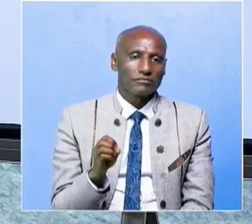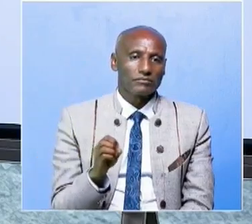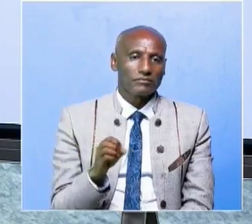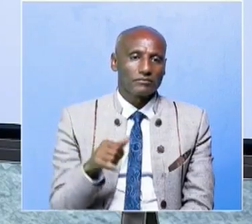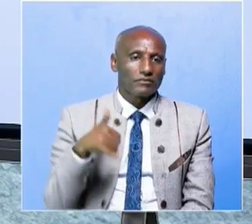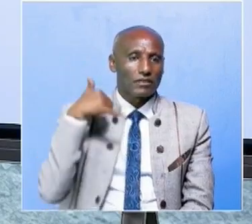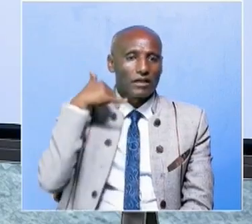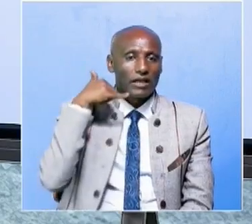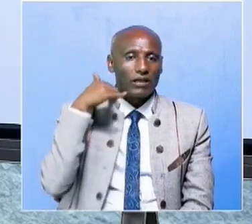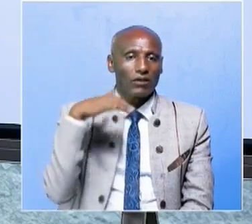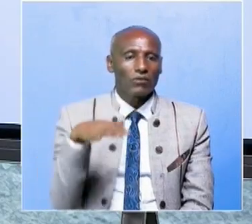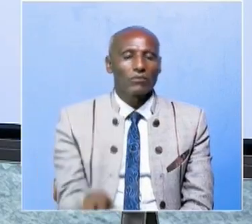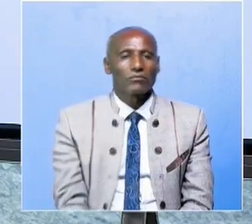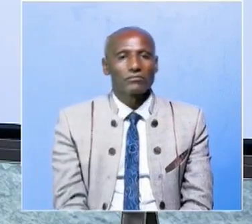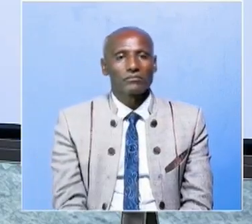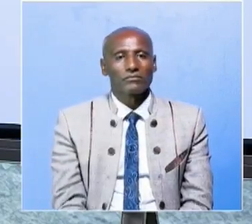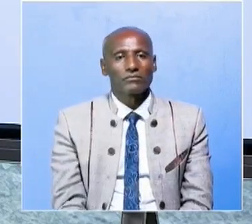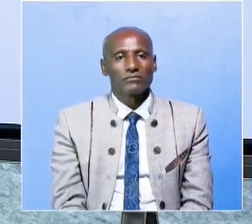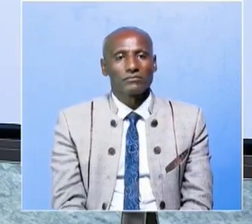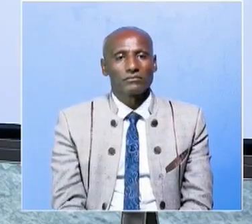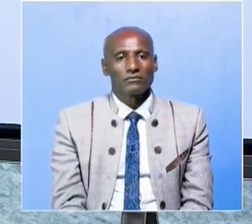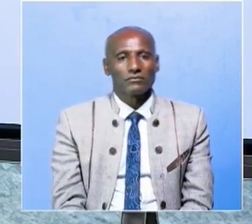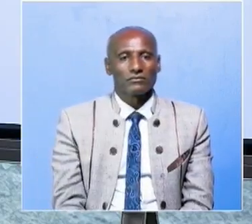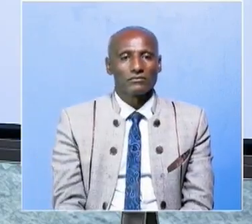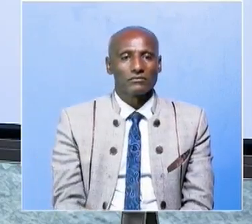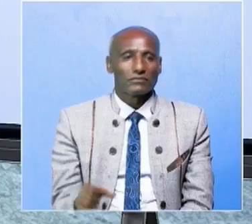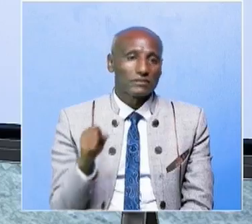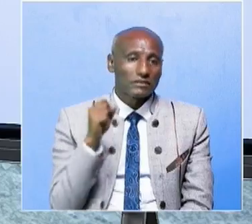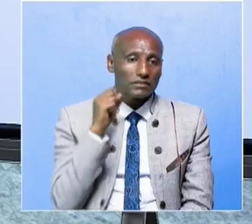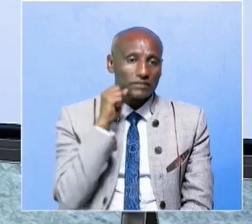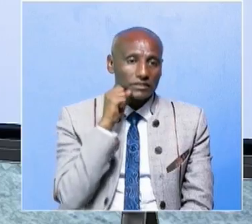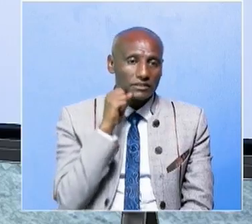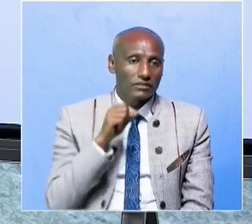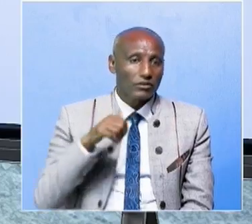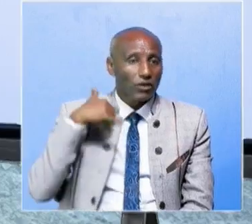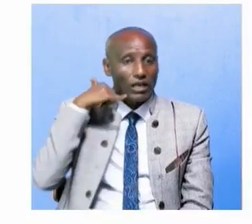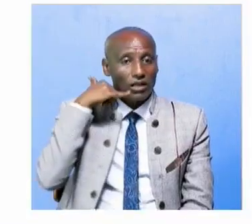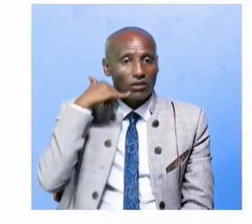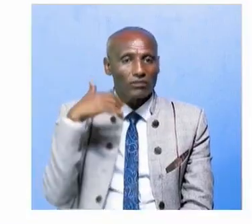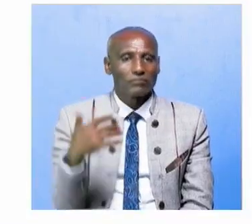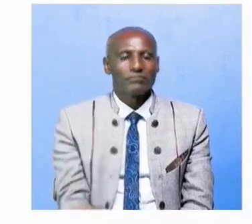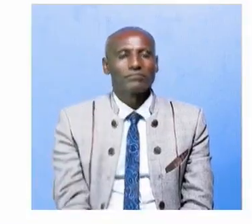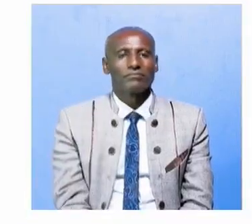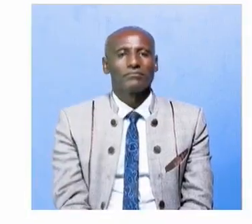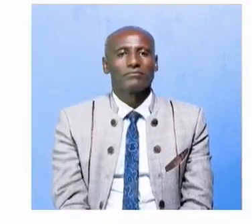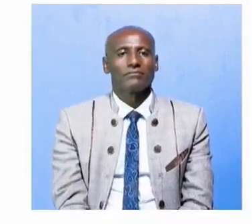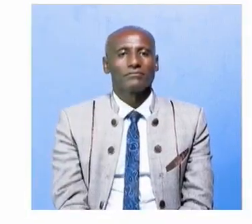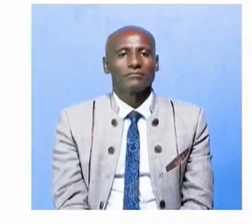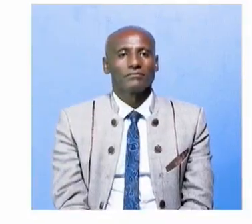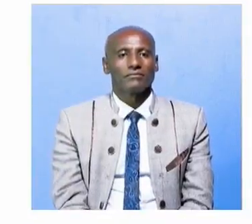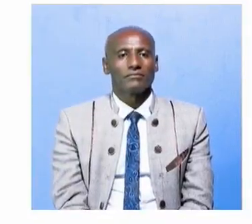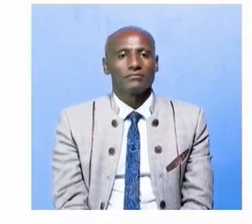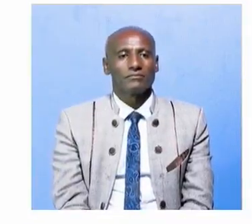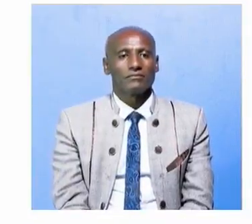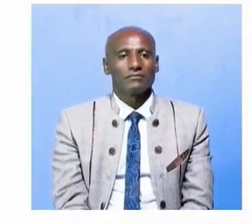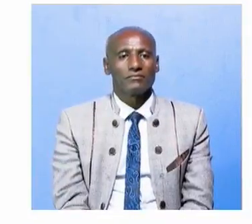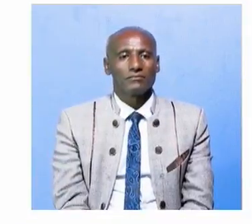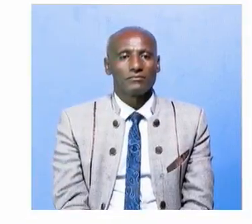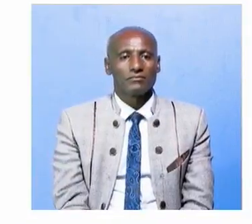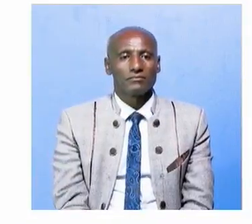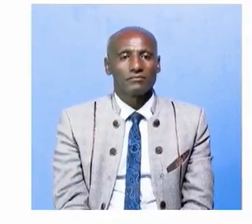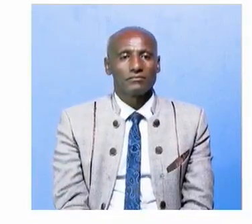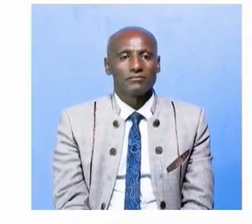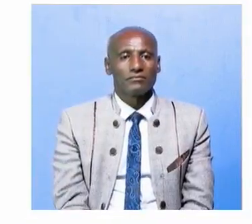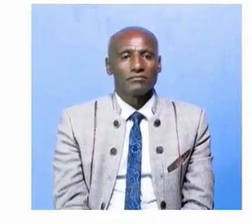Aster says hello, and Sifan also replies back hello. Okay? And then